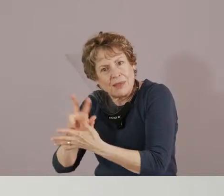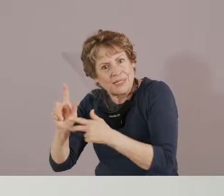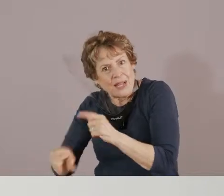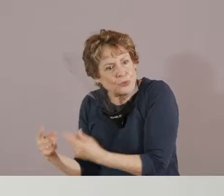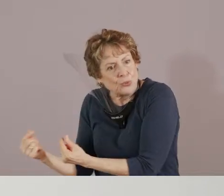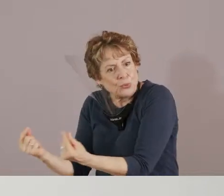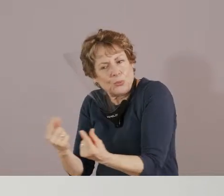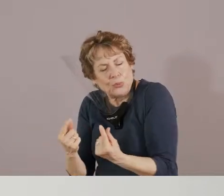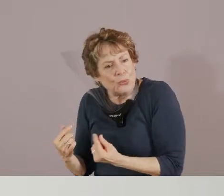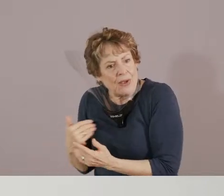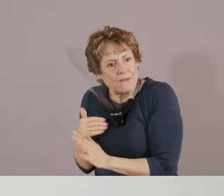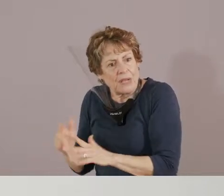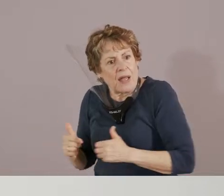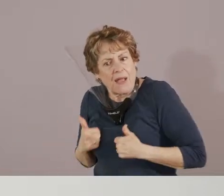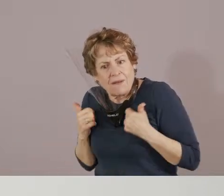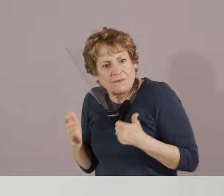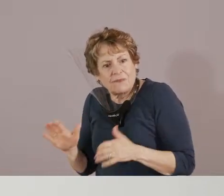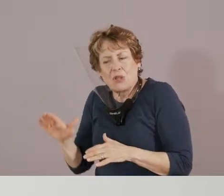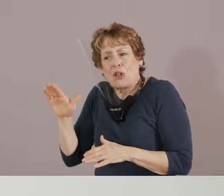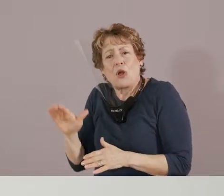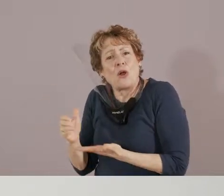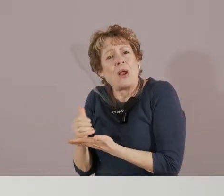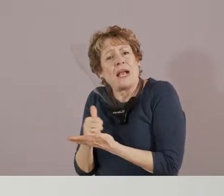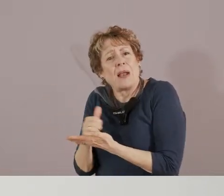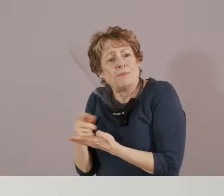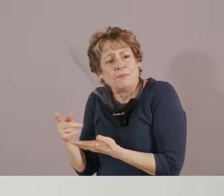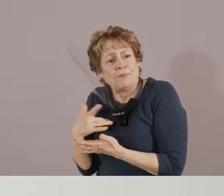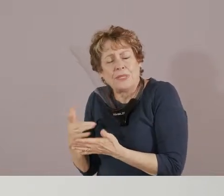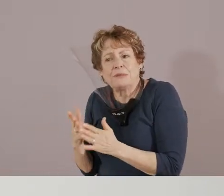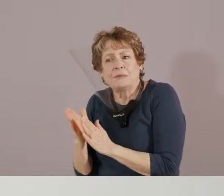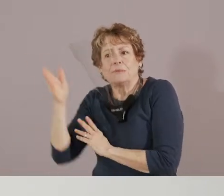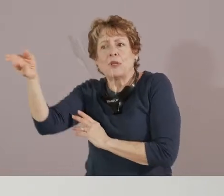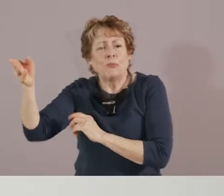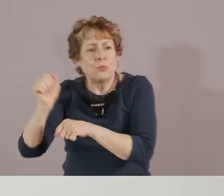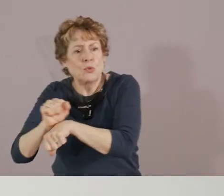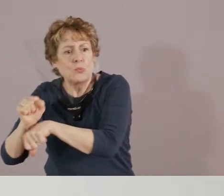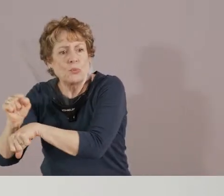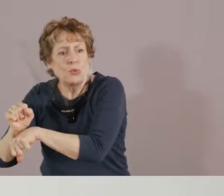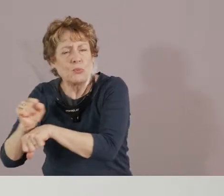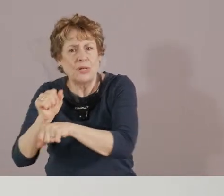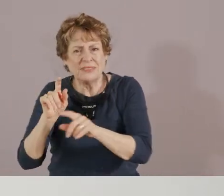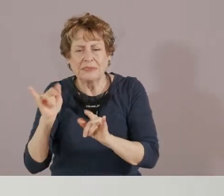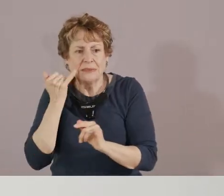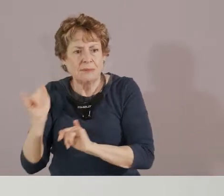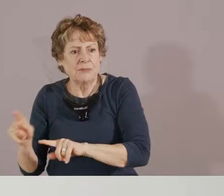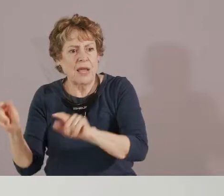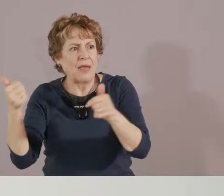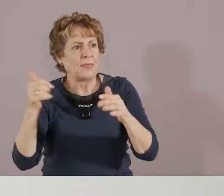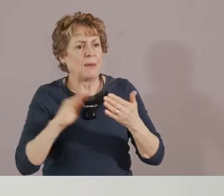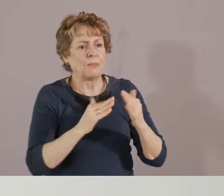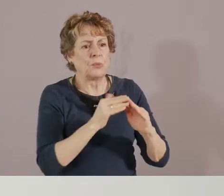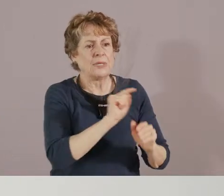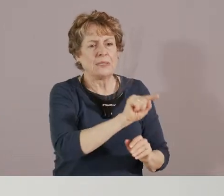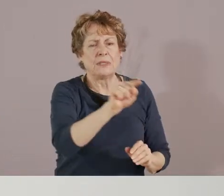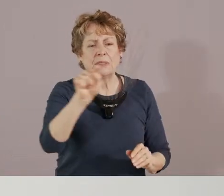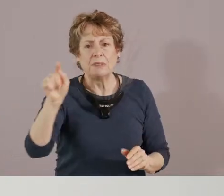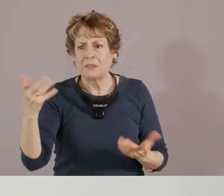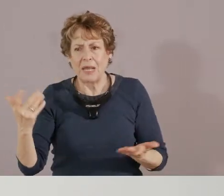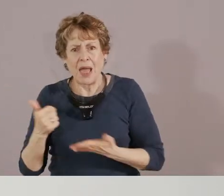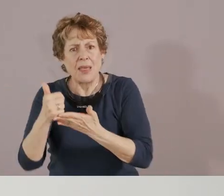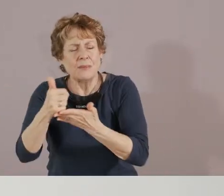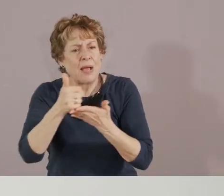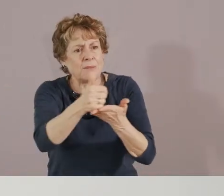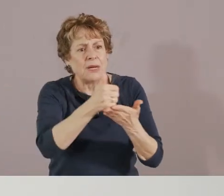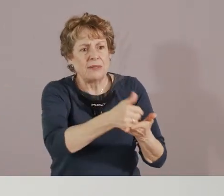for low-income and rural communities as the vaccine becomes available to more groups? Are there plans to have, mobile clinics or distribution